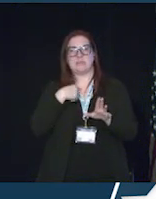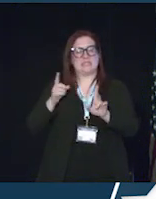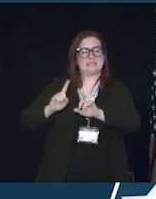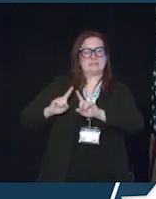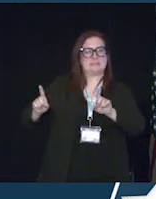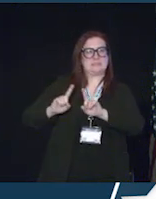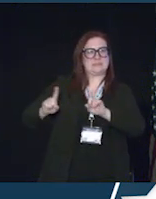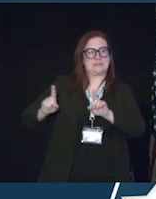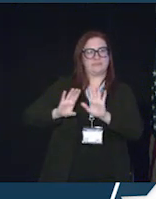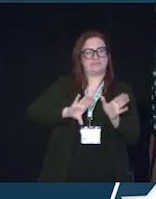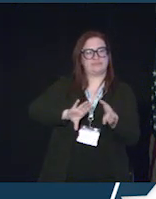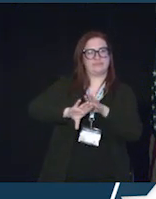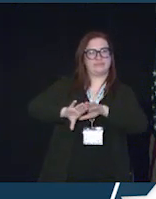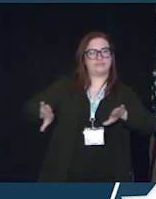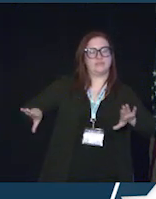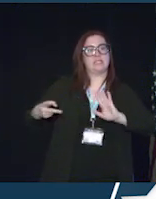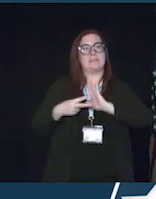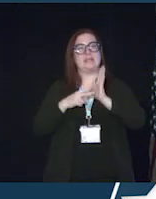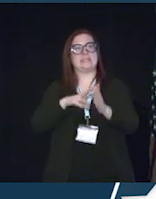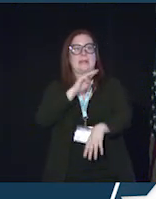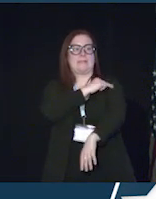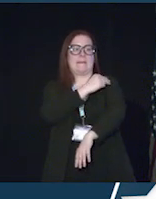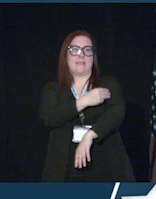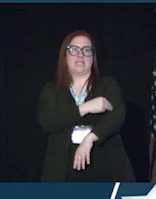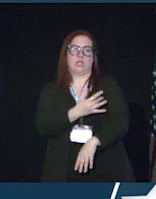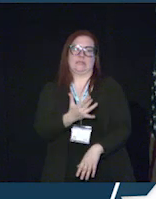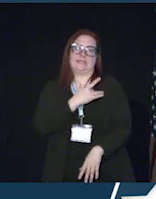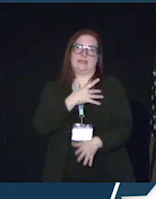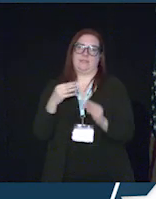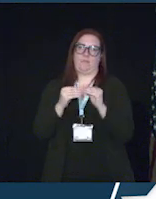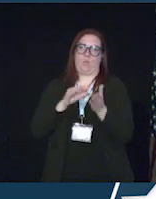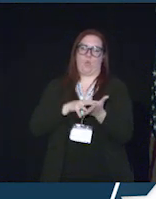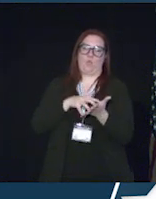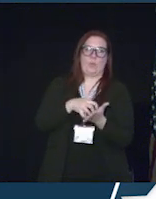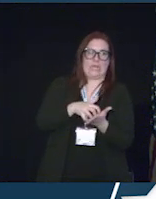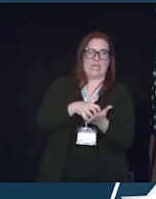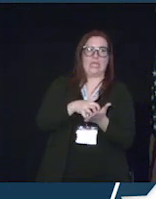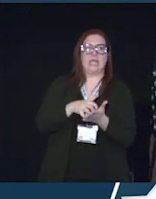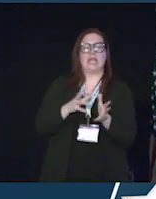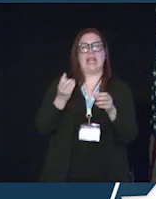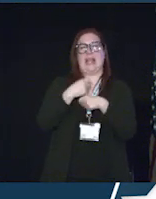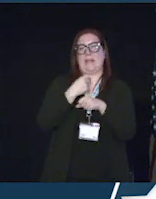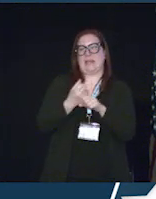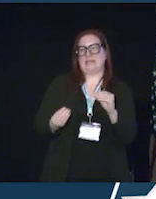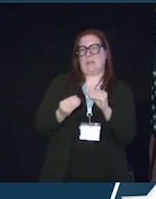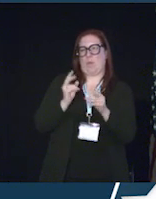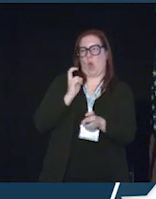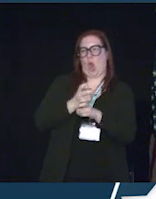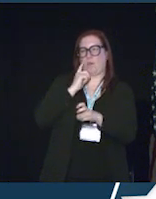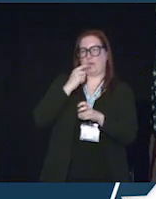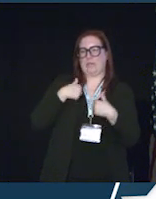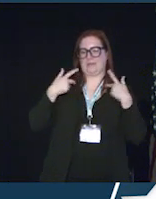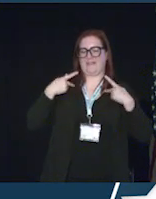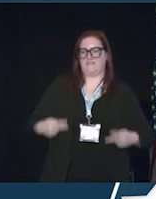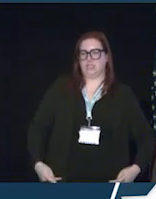means my muscles are weaker, making it difficult to do physical